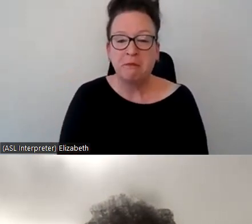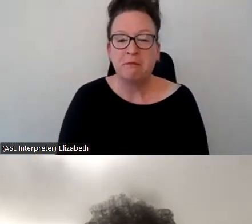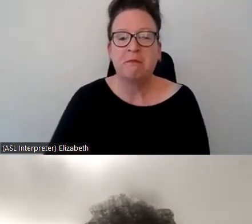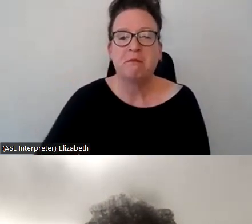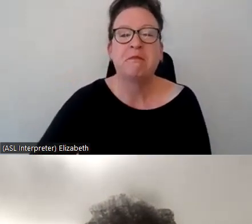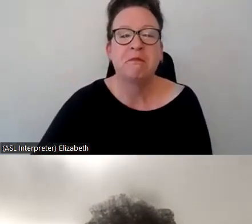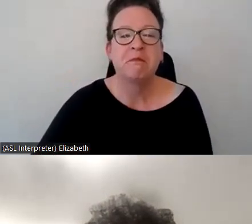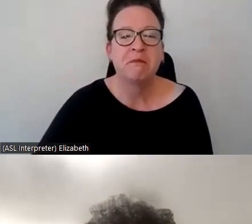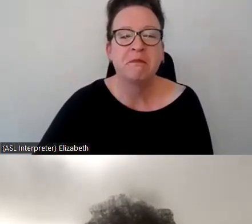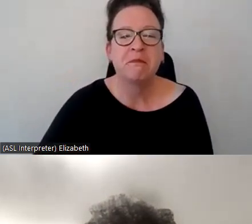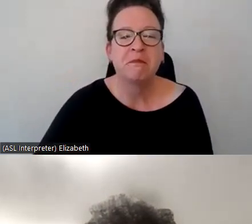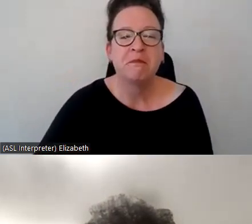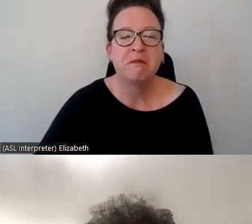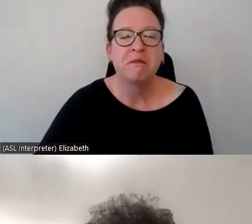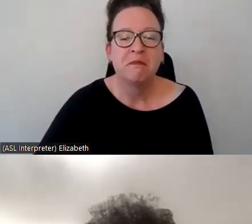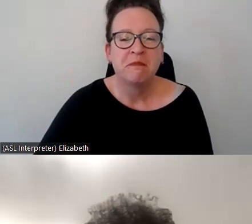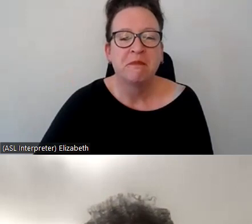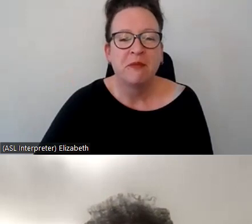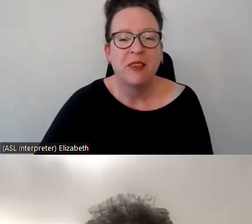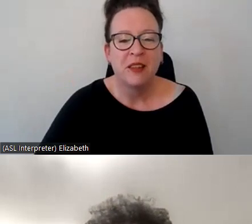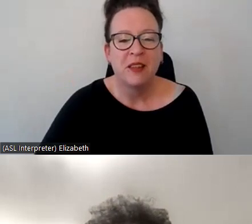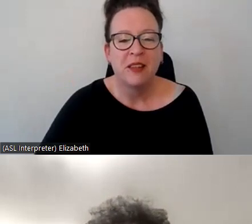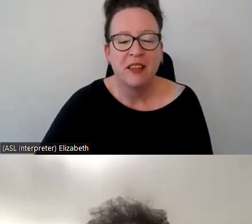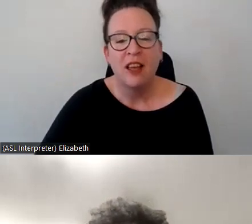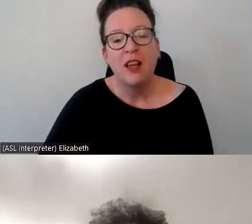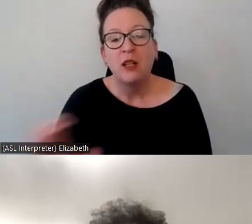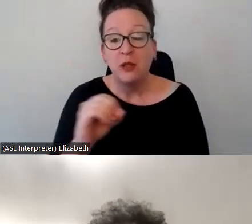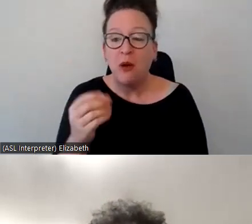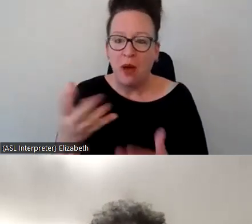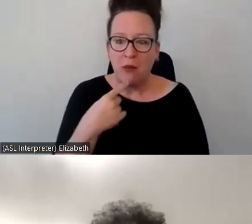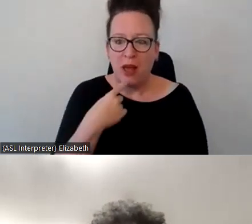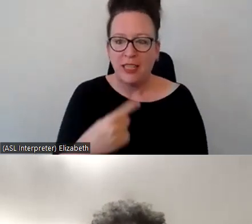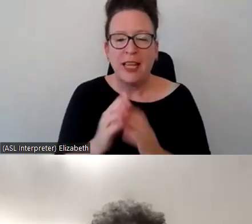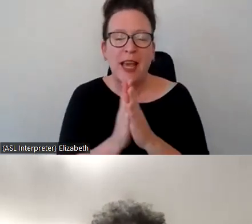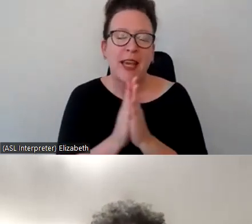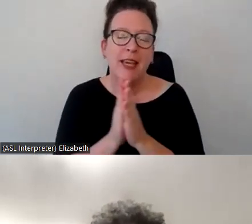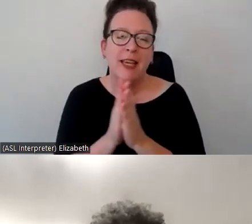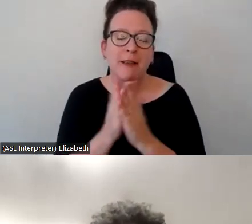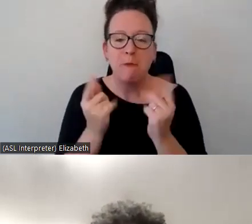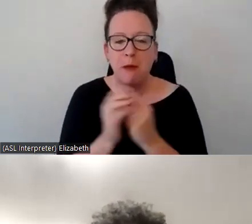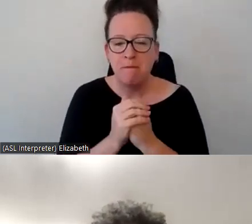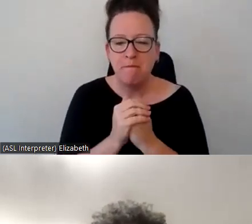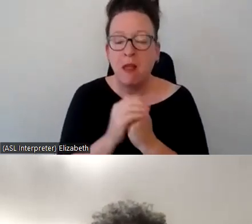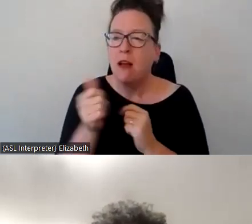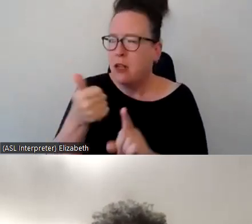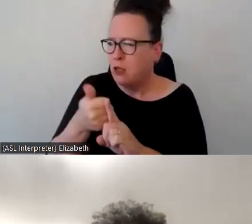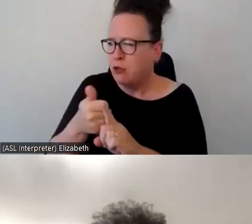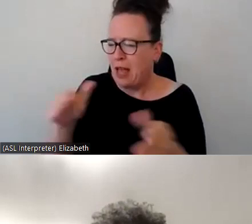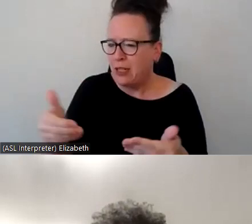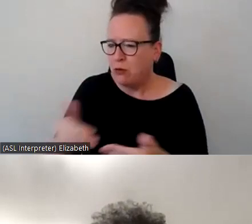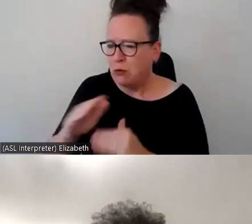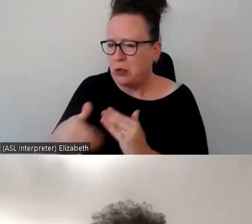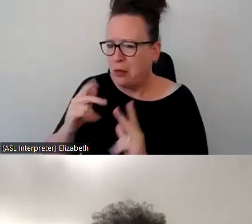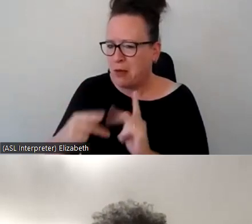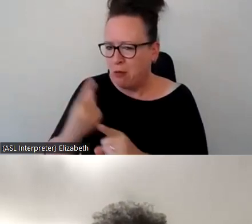There we go. So I just wanted to say, let's see. You already introduced people. That's